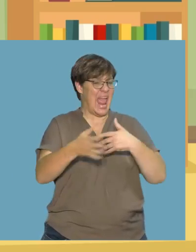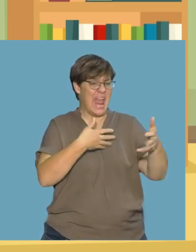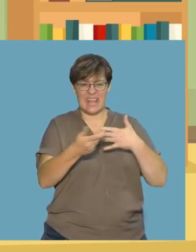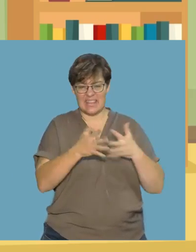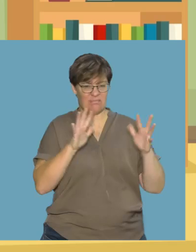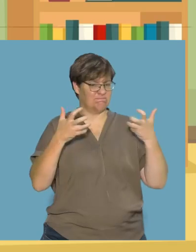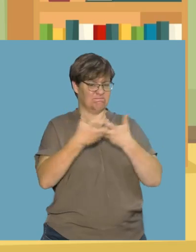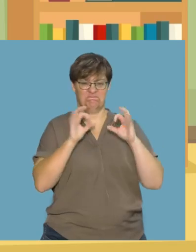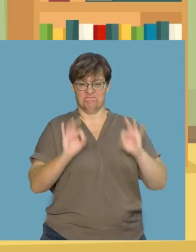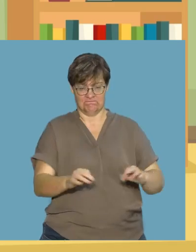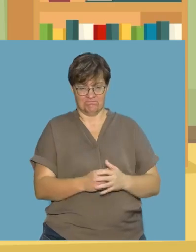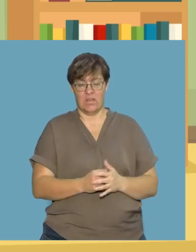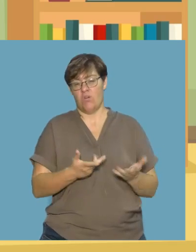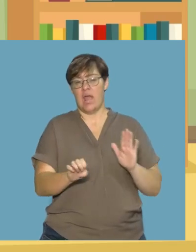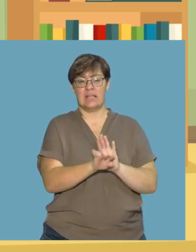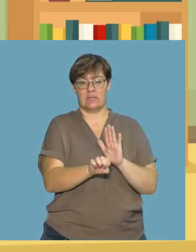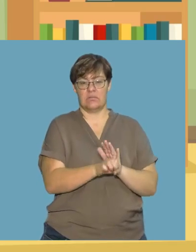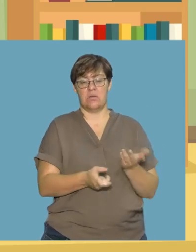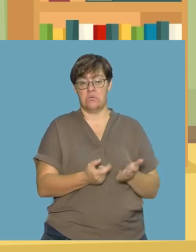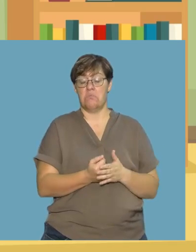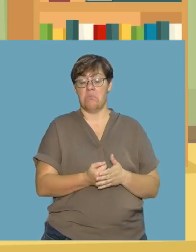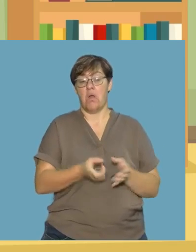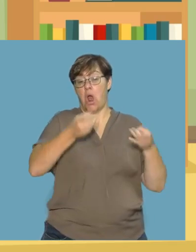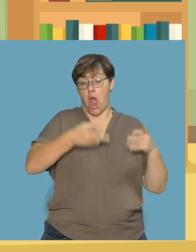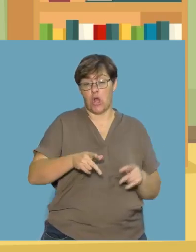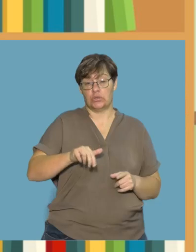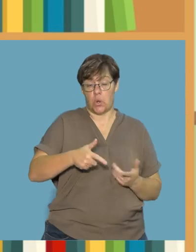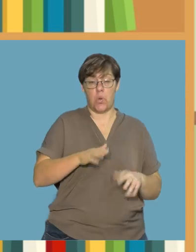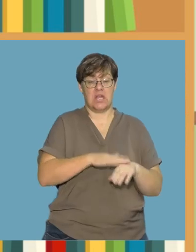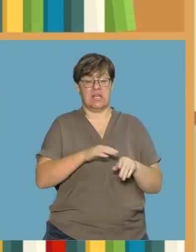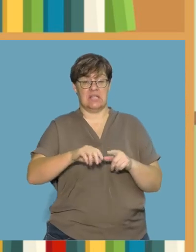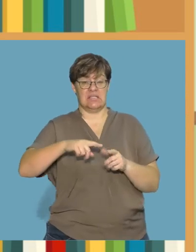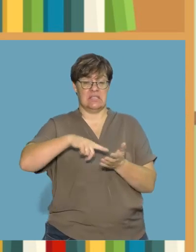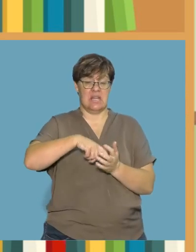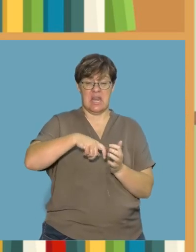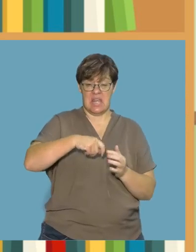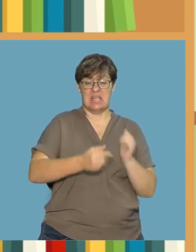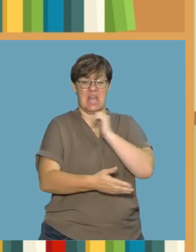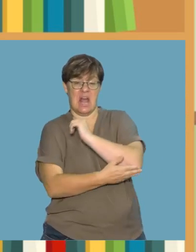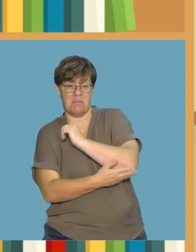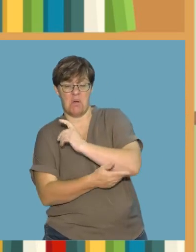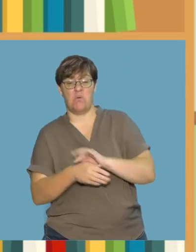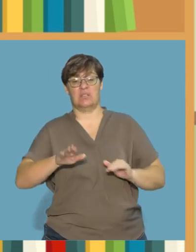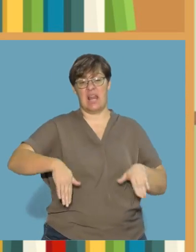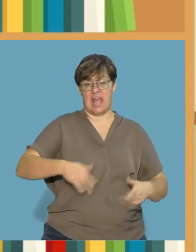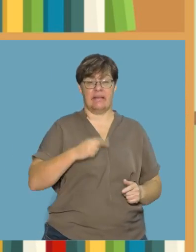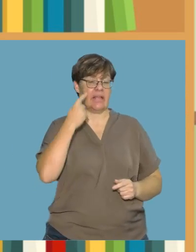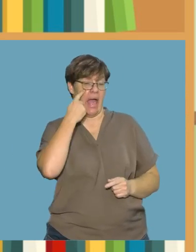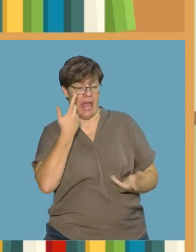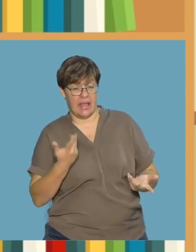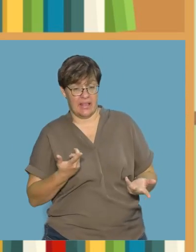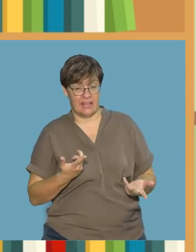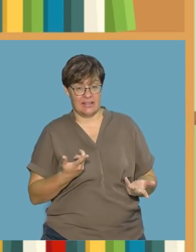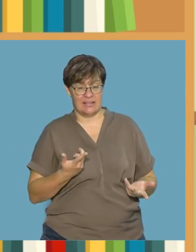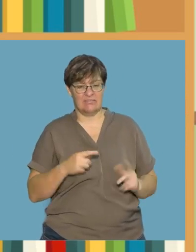he could hurt his toe, his knee, his elbow, his leg, his eye. Just think of something to add when